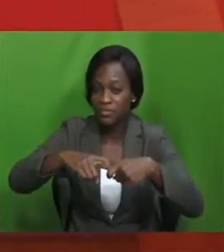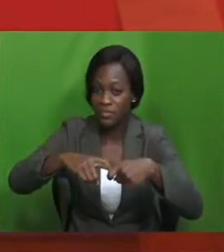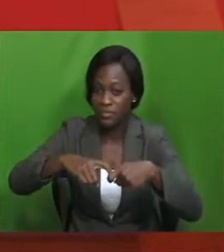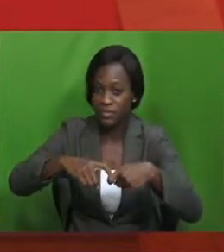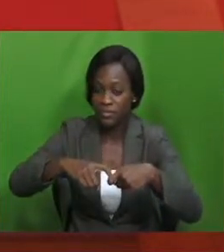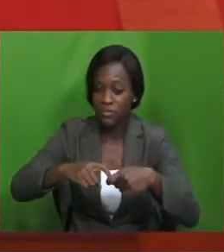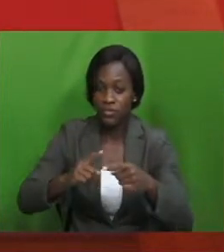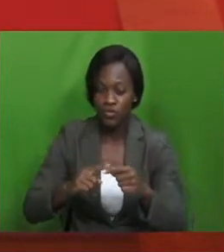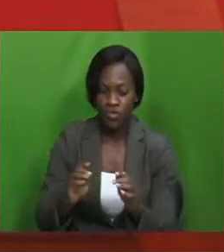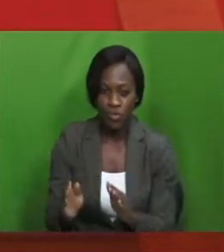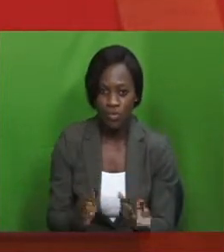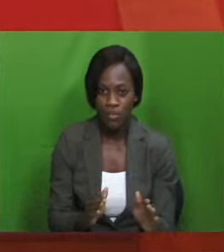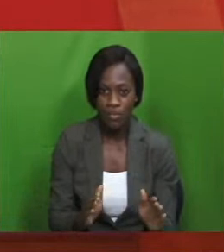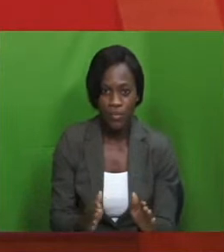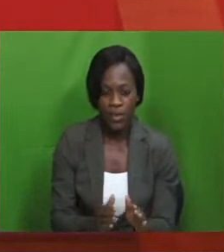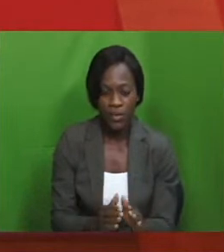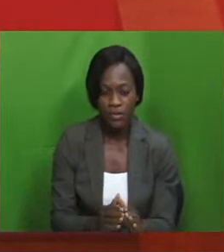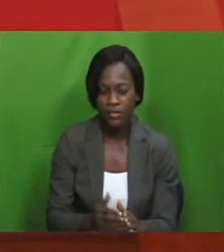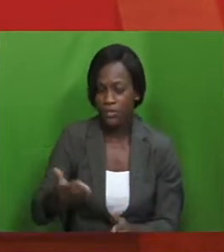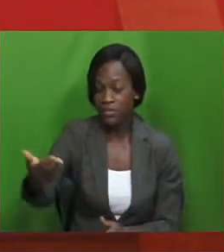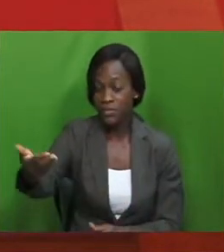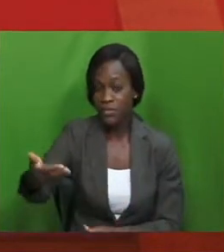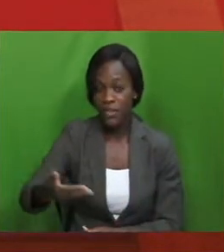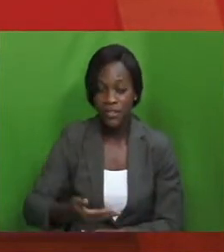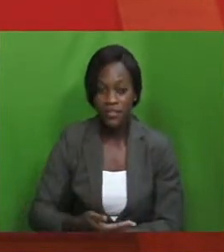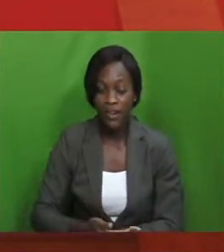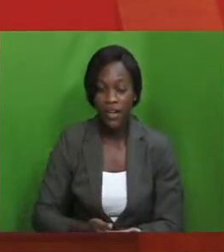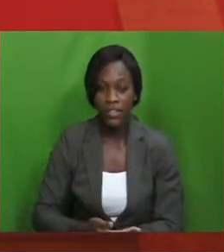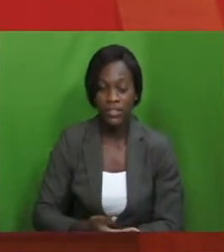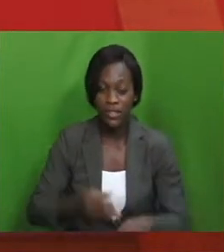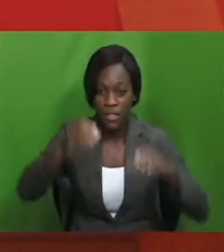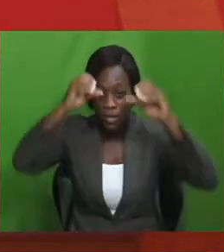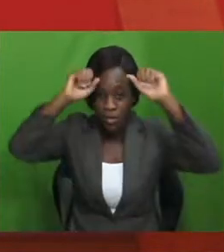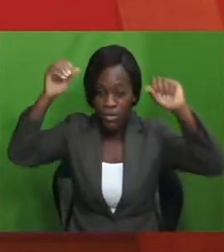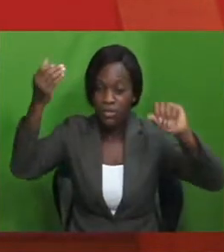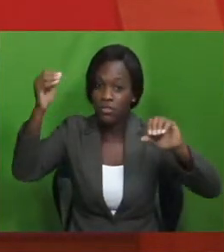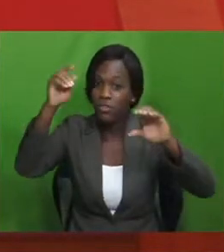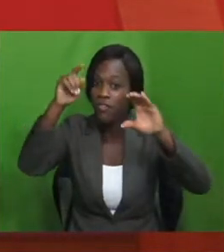to prepare to receive His Excellency the President of Angola.